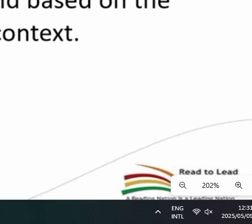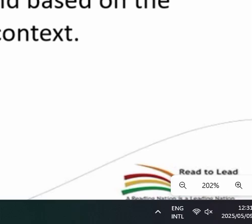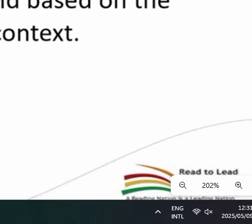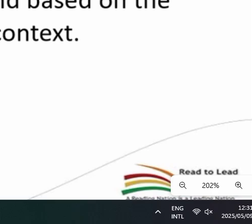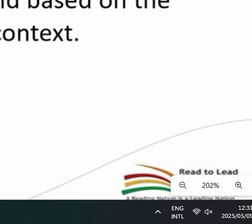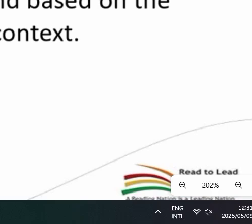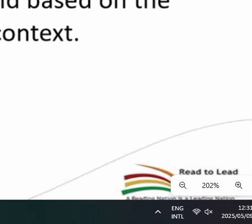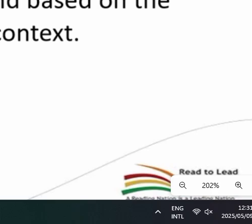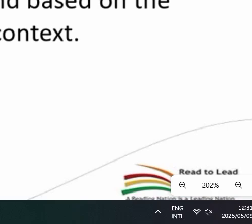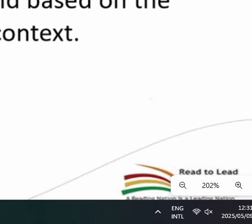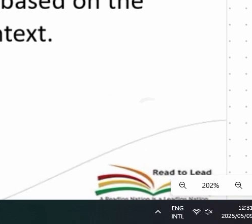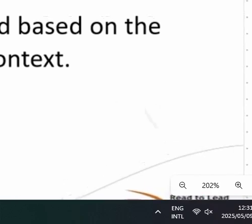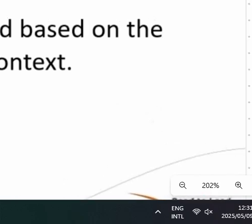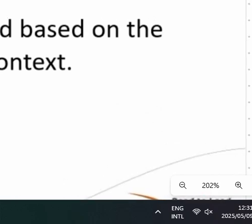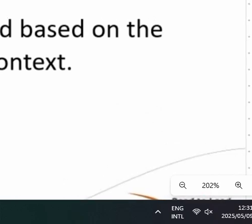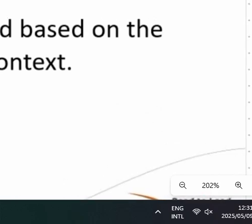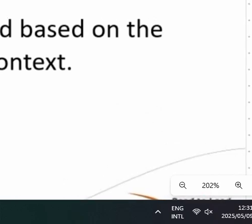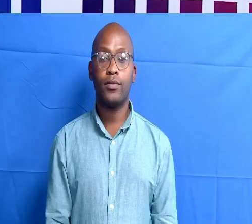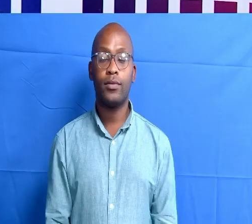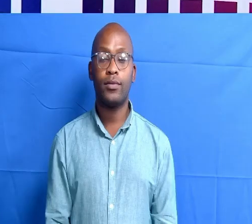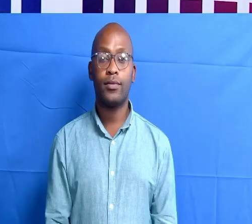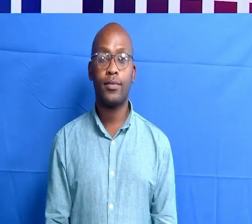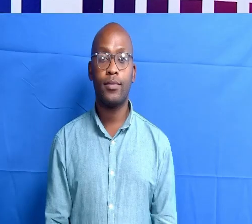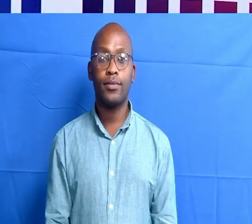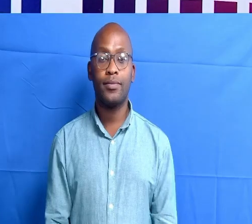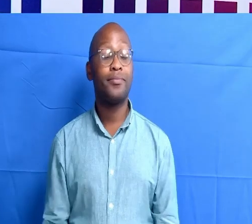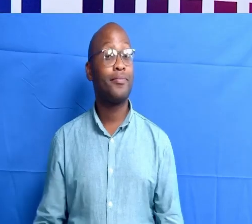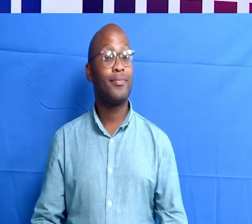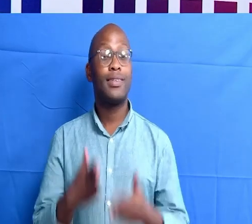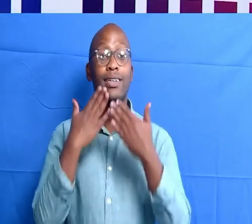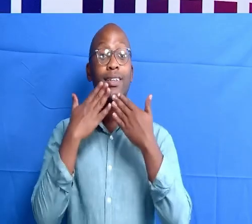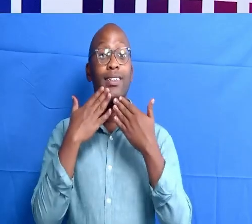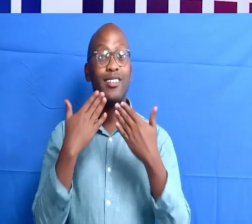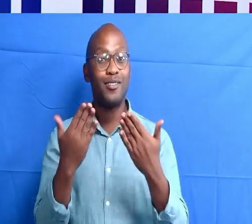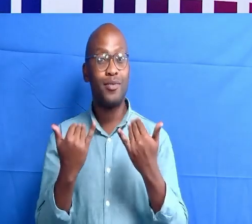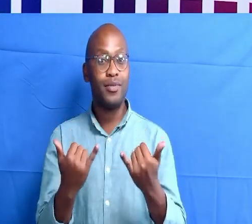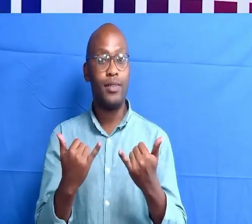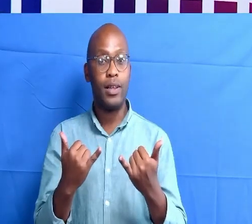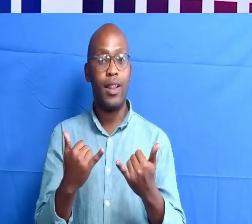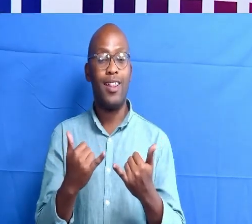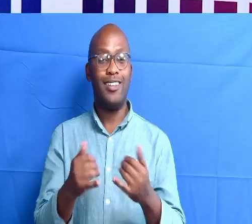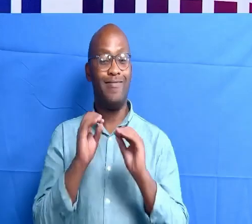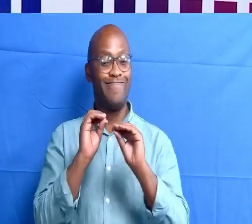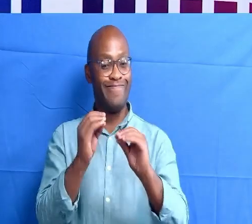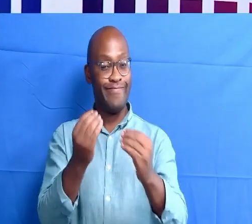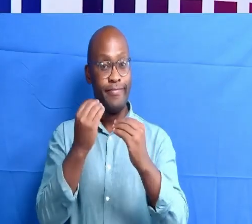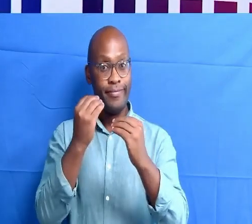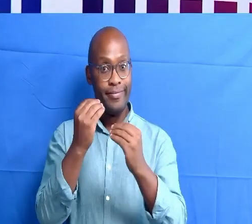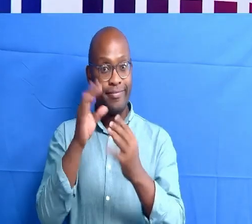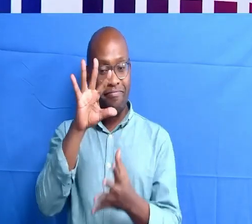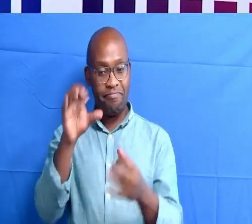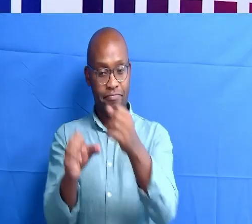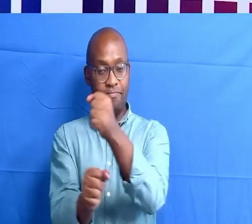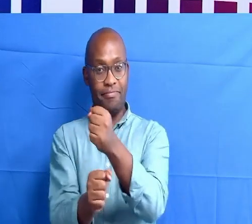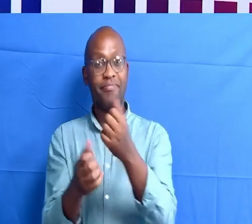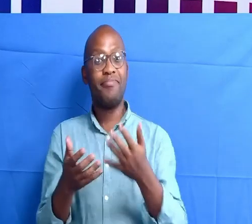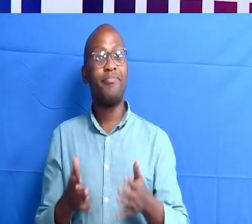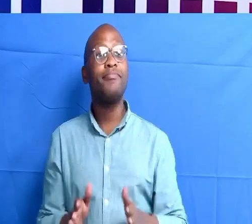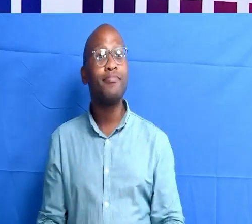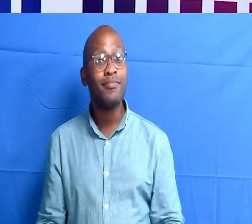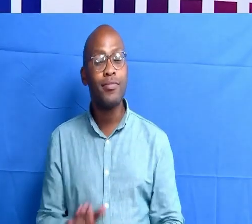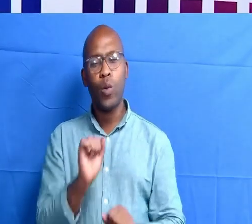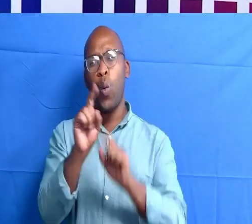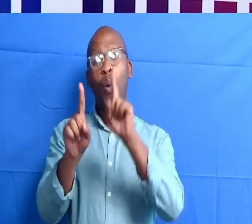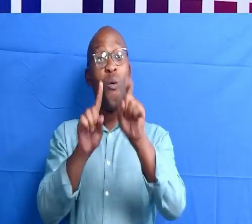scales to find the map. We have come to an end of our lesson. You can leave your question